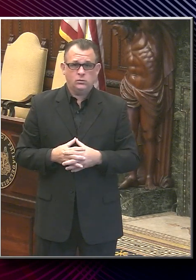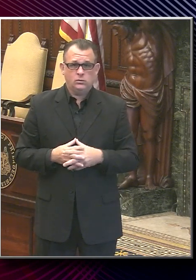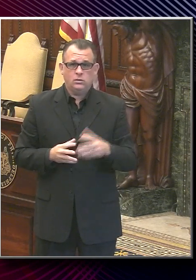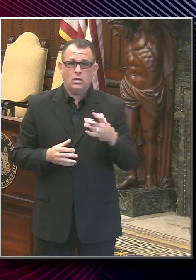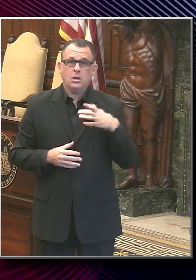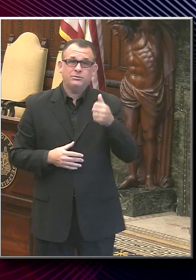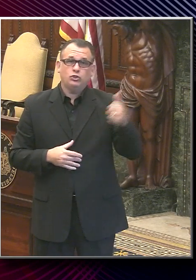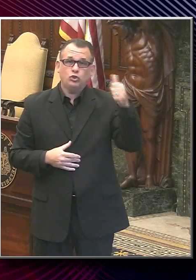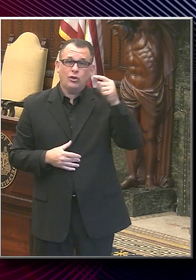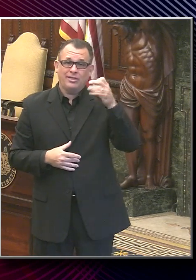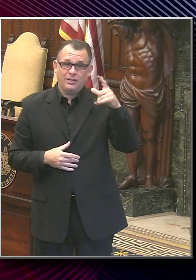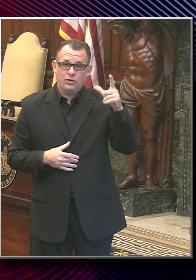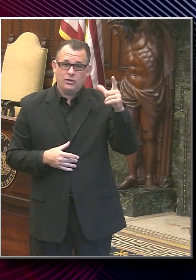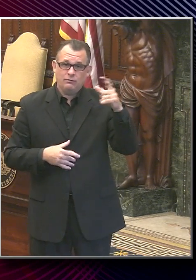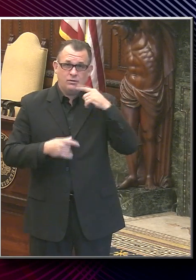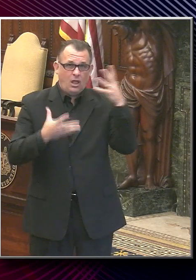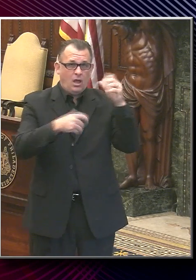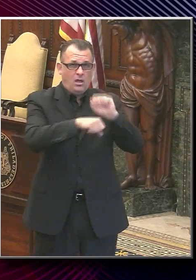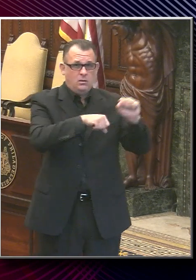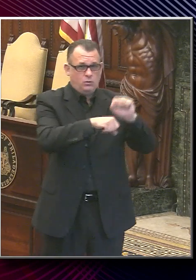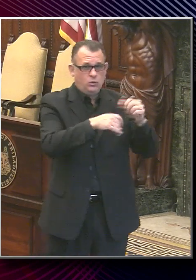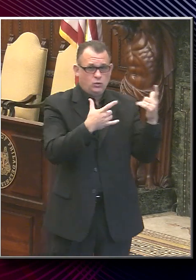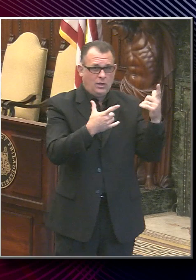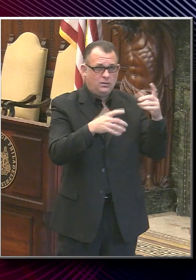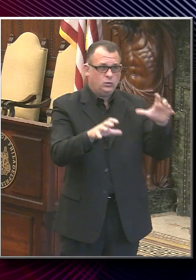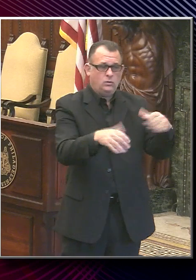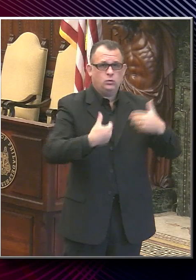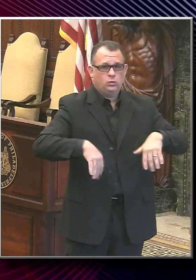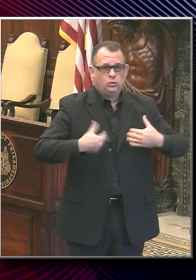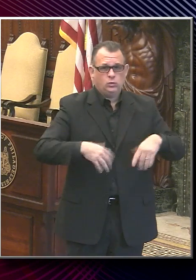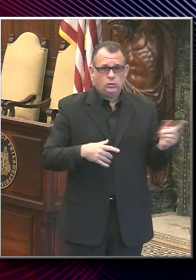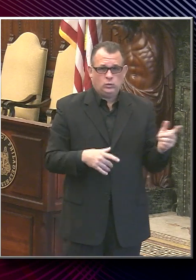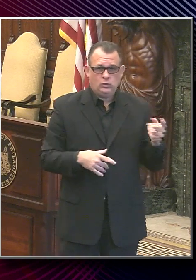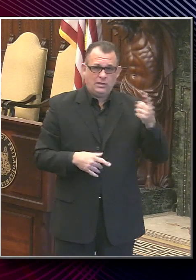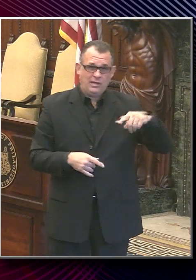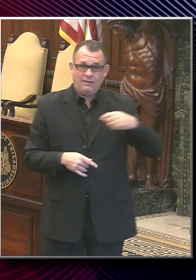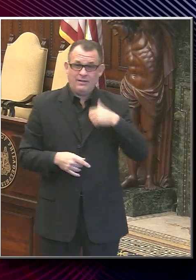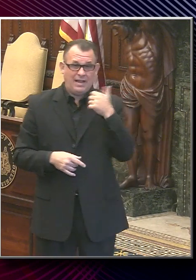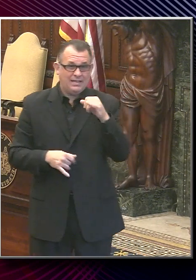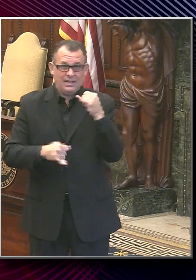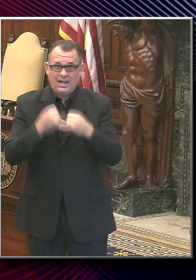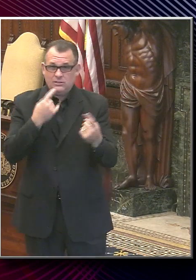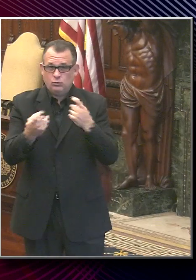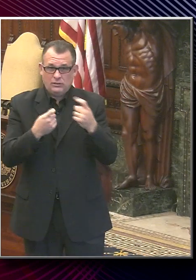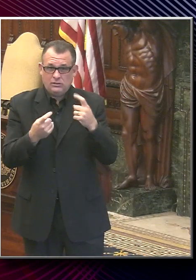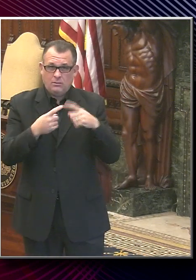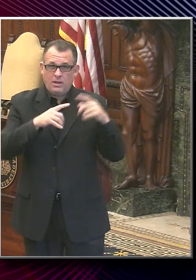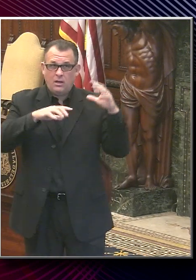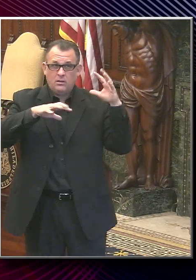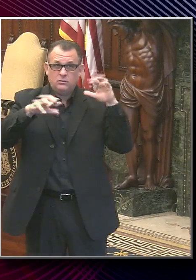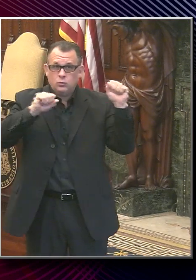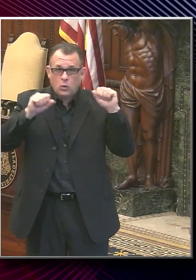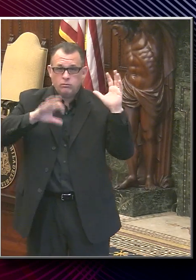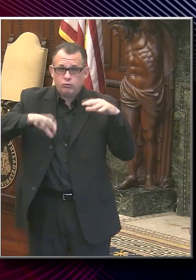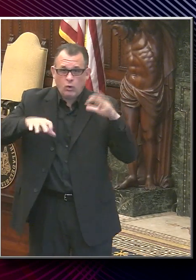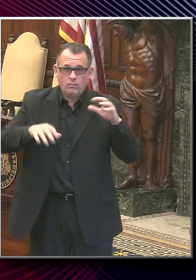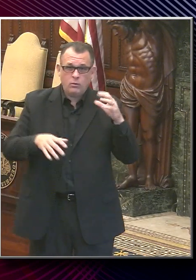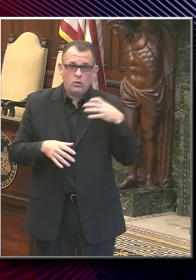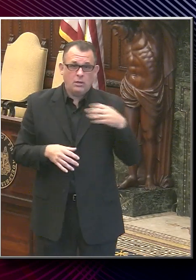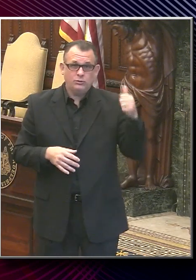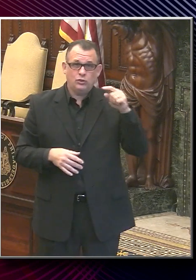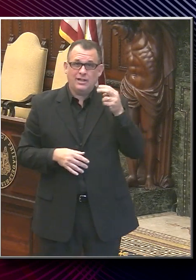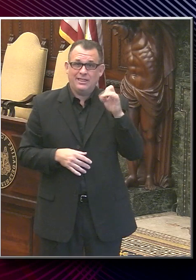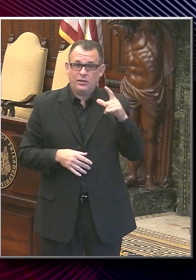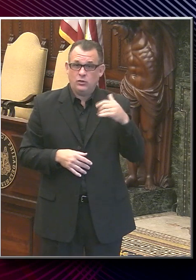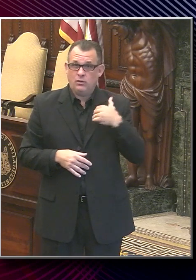Teal has quite a lot on his plate. Did anyone have any further questions regarding the storm response for Commissioner Teal?